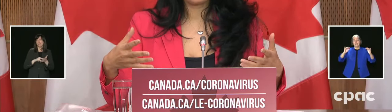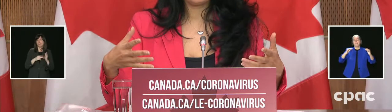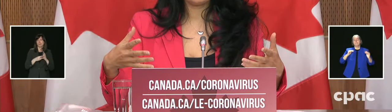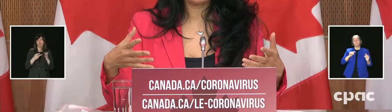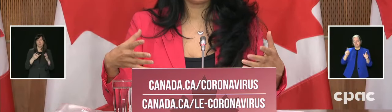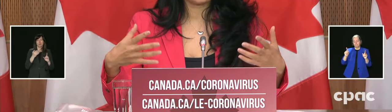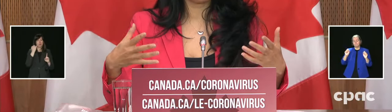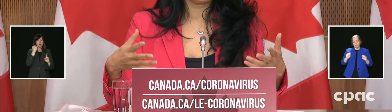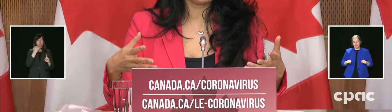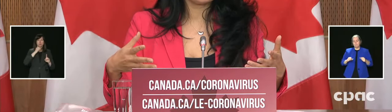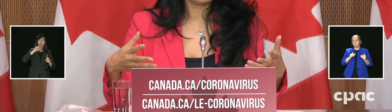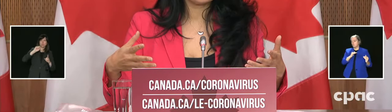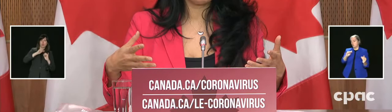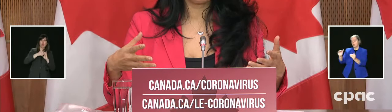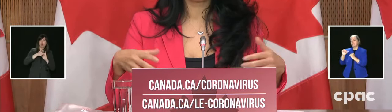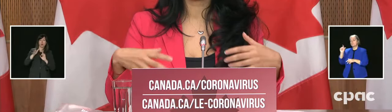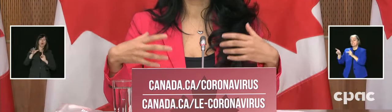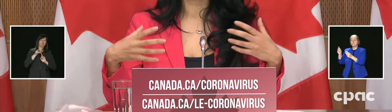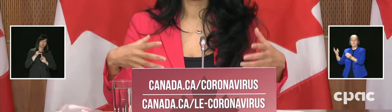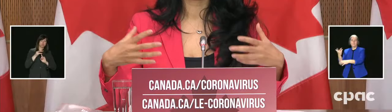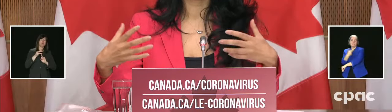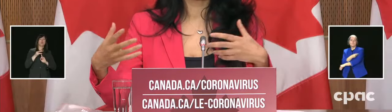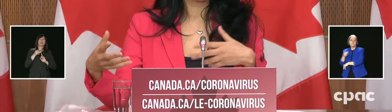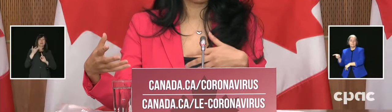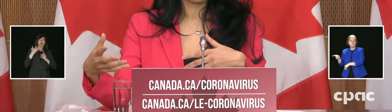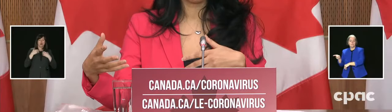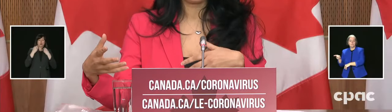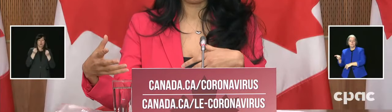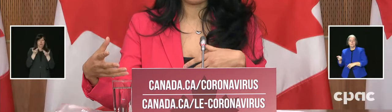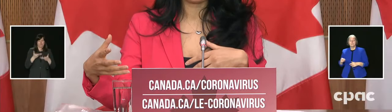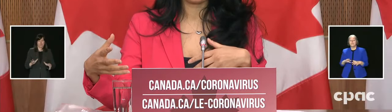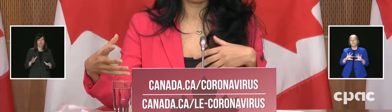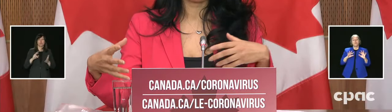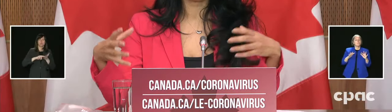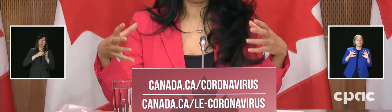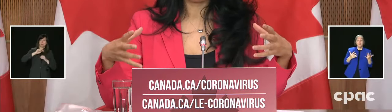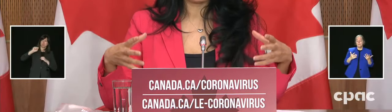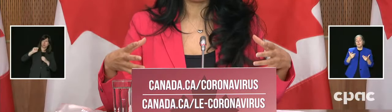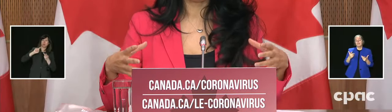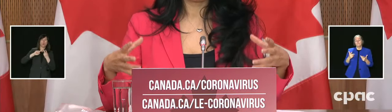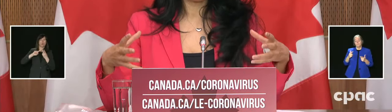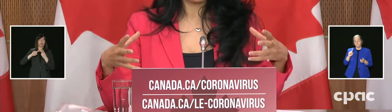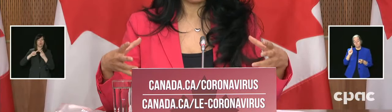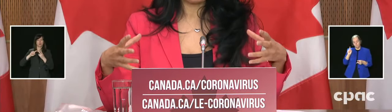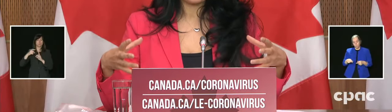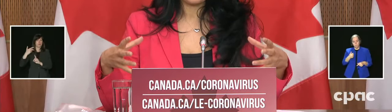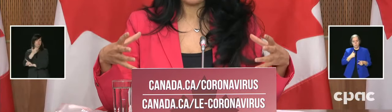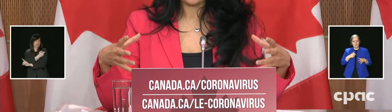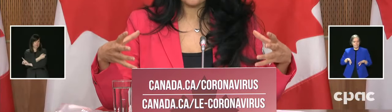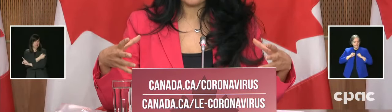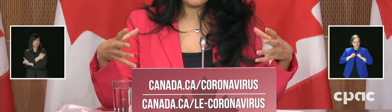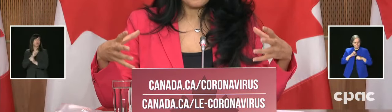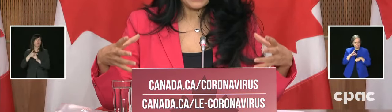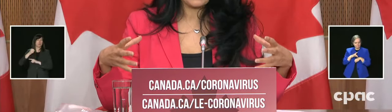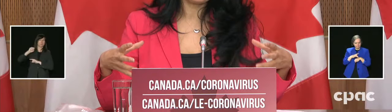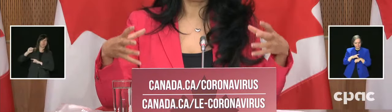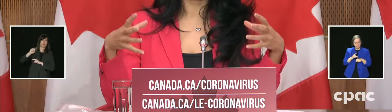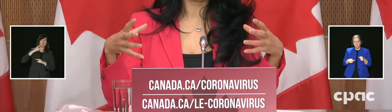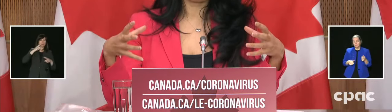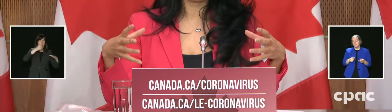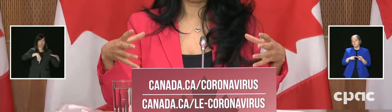the disease and having an immune response, or more commonly from vaccination. So it really is, the concept is really of the herd, of the